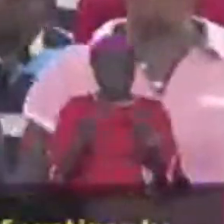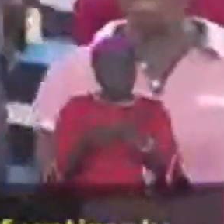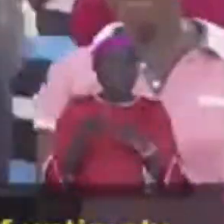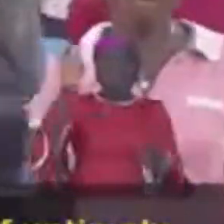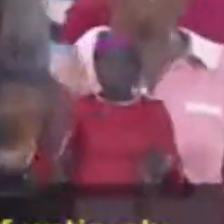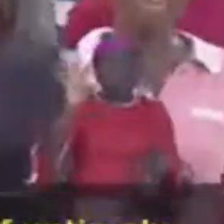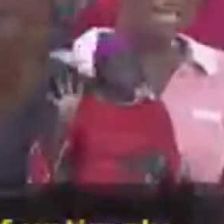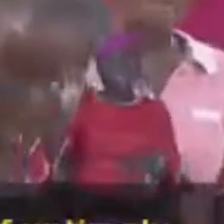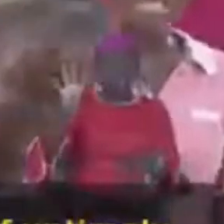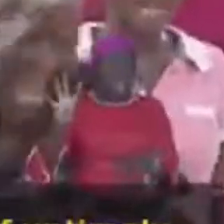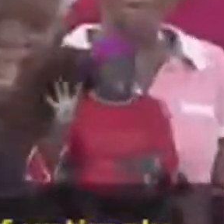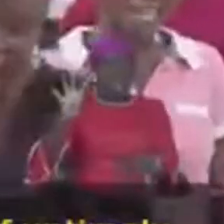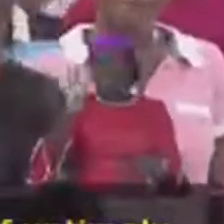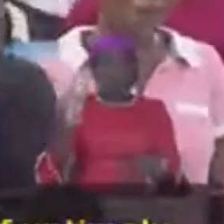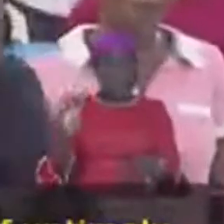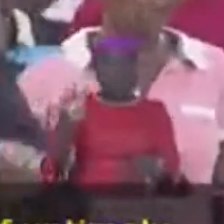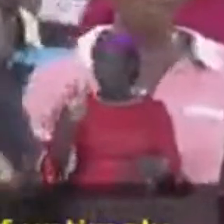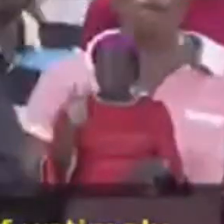Number 4.